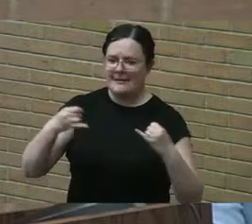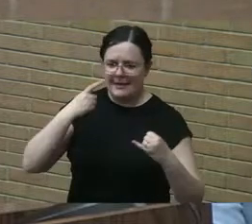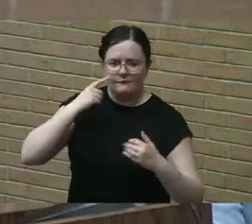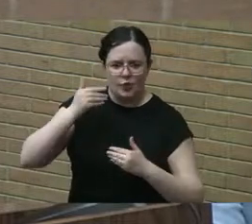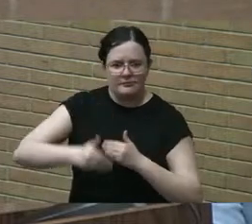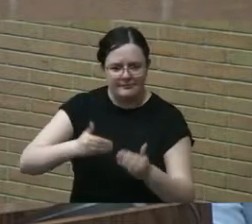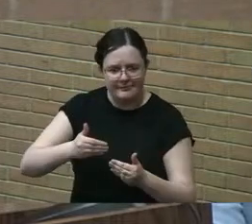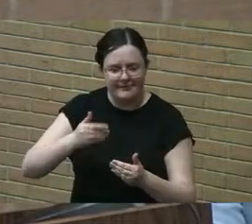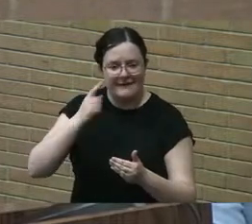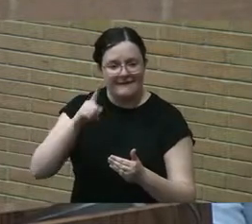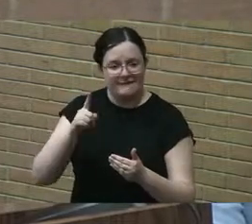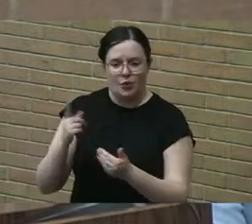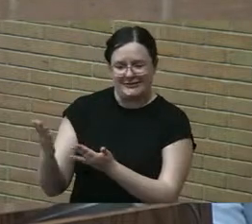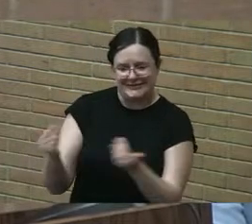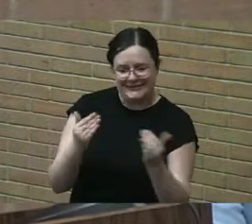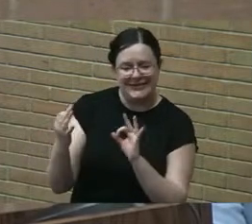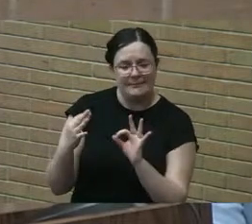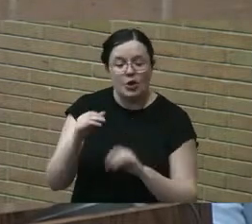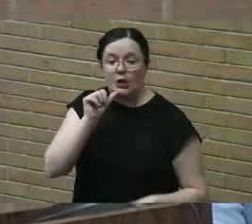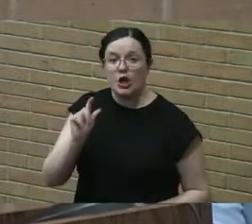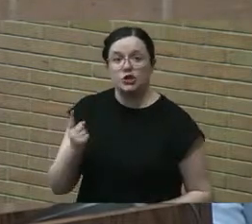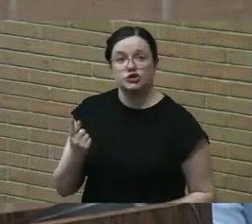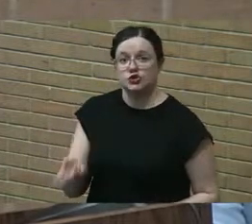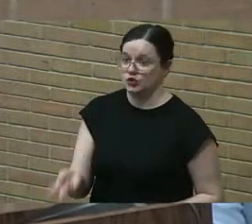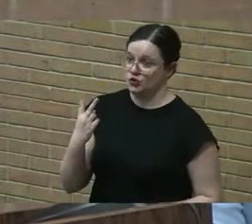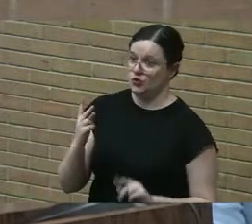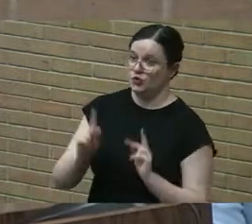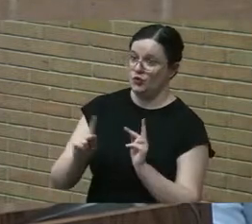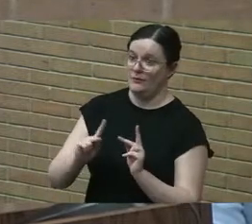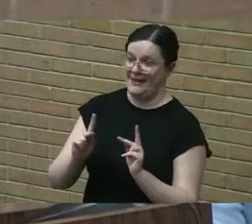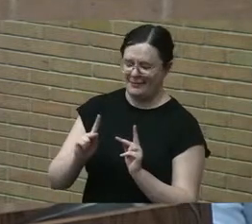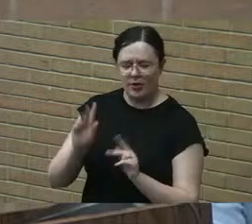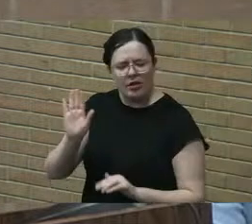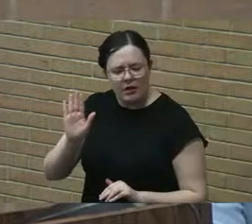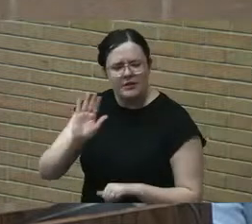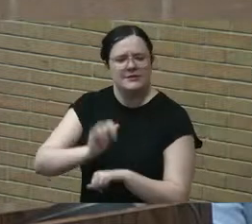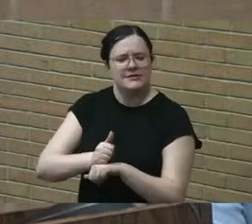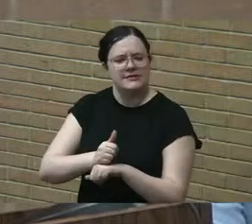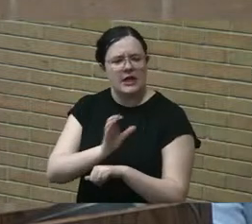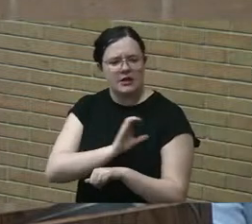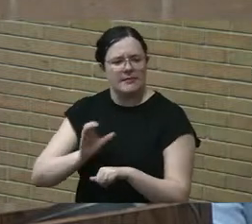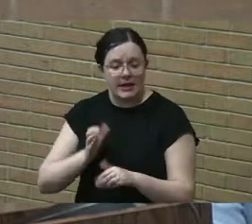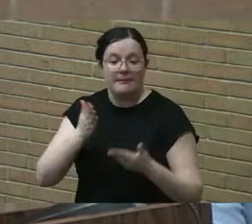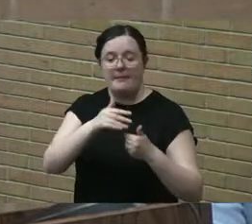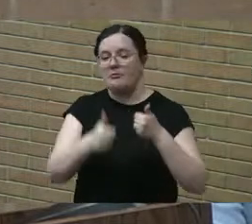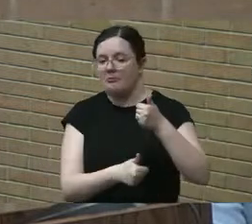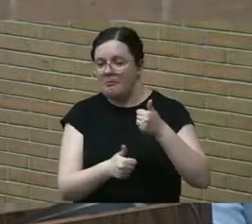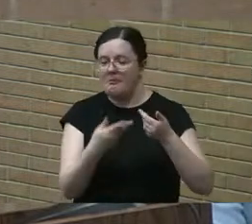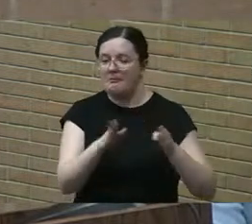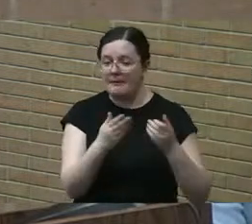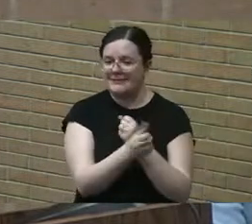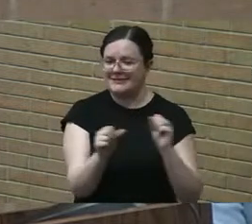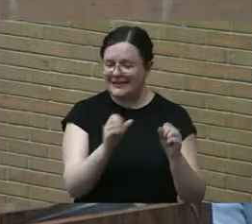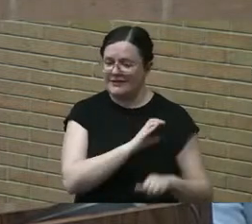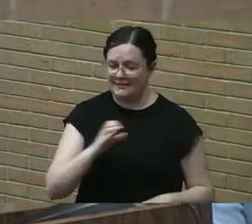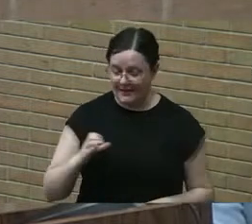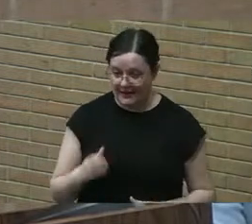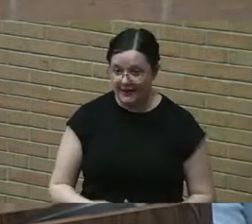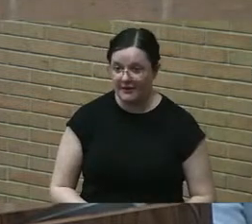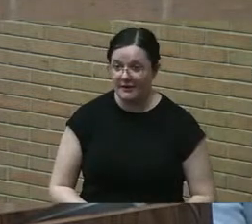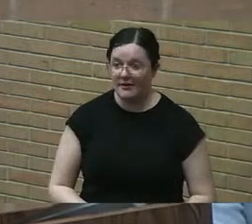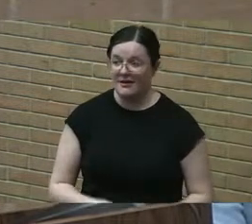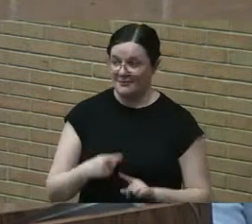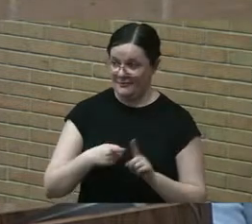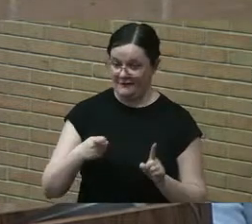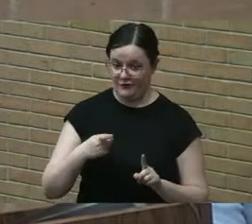more than just two. Create a committee that works with the Public Safety Committee or what have you. But from what I understand, this